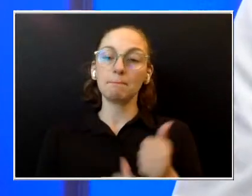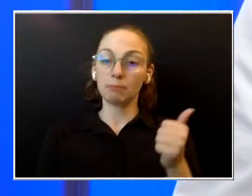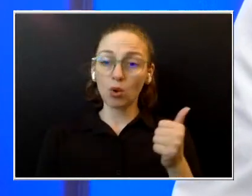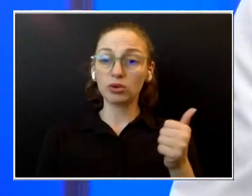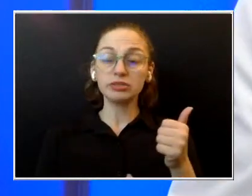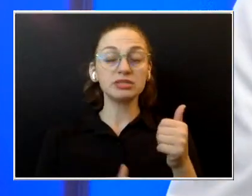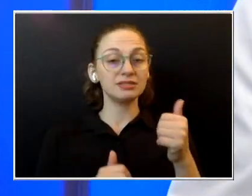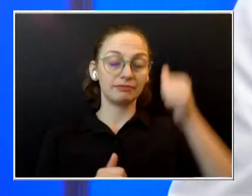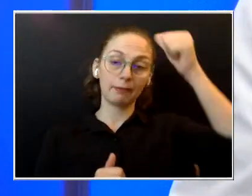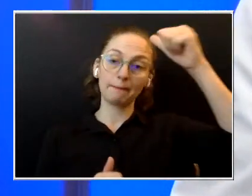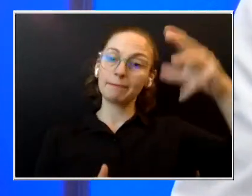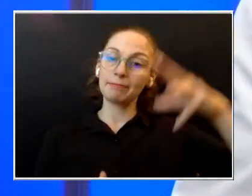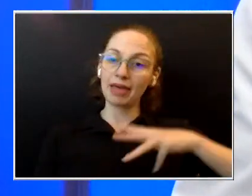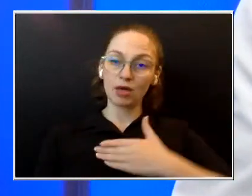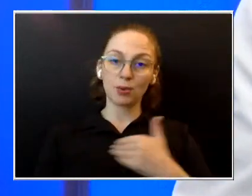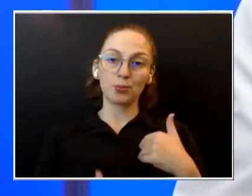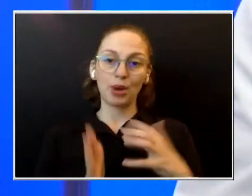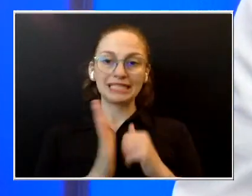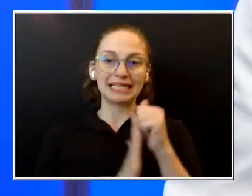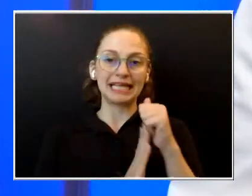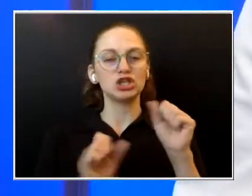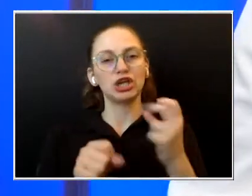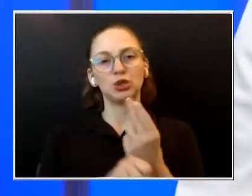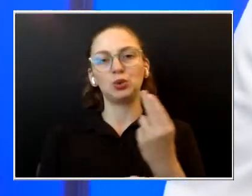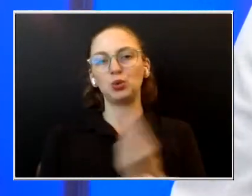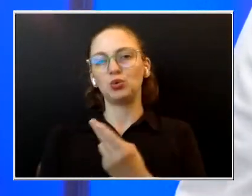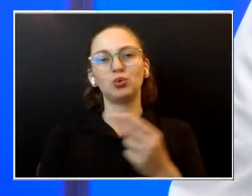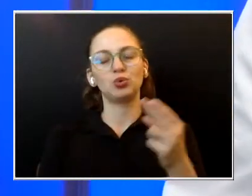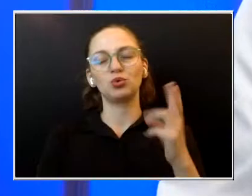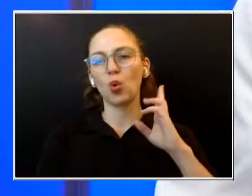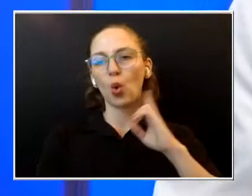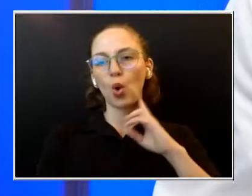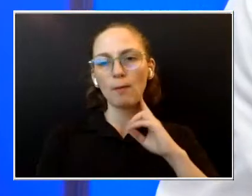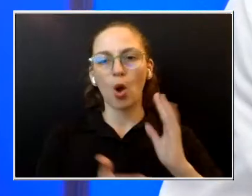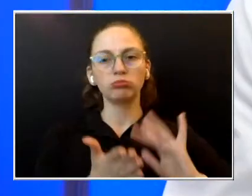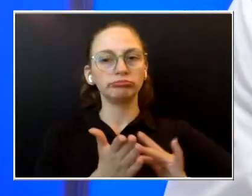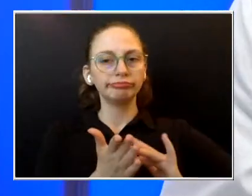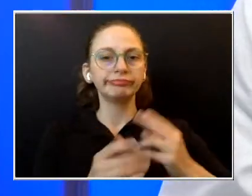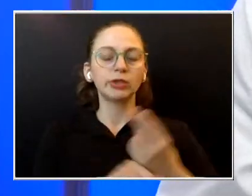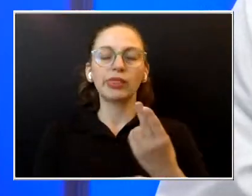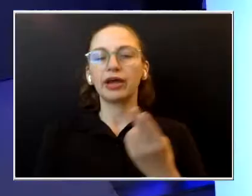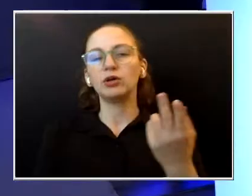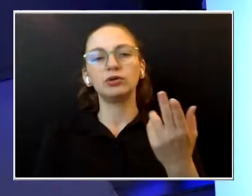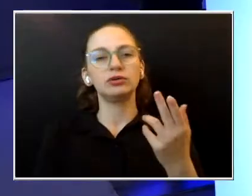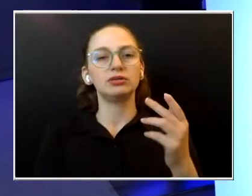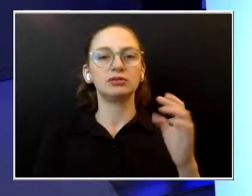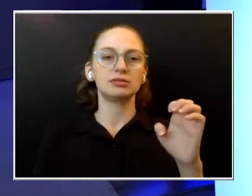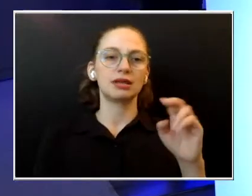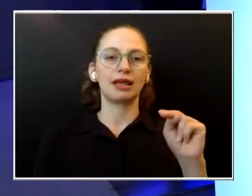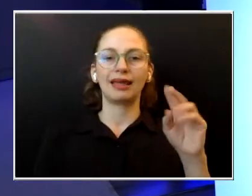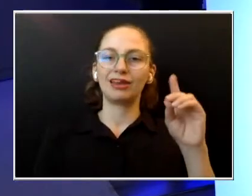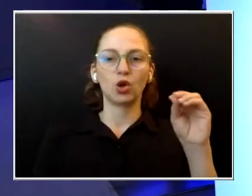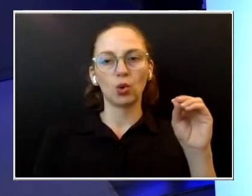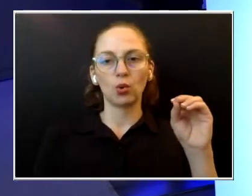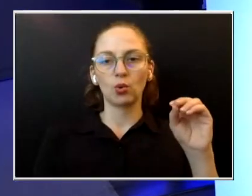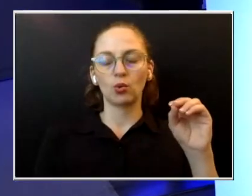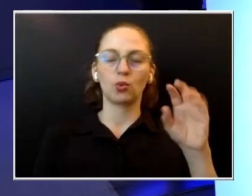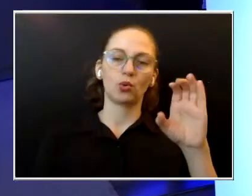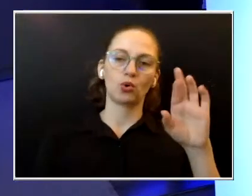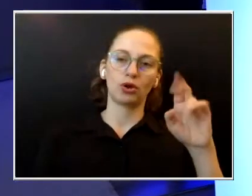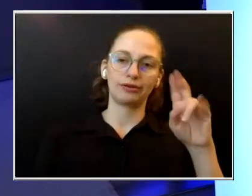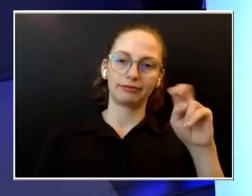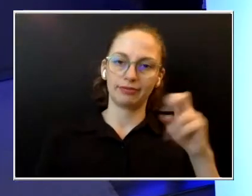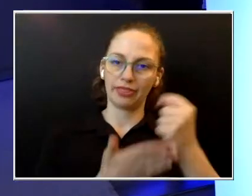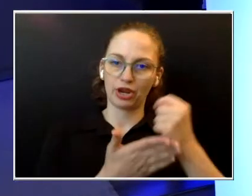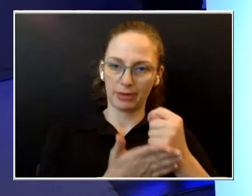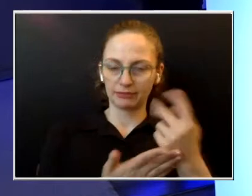use the same types of systemic therapy and endocrine therapy or anti-hormonal therapy that we use in women. And is the difference in the reason that you see so many in